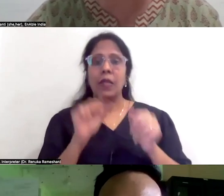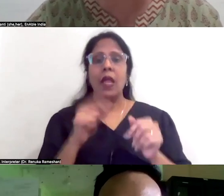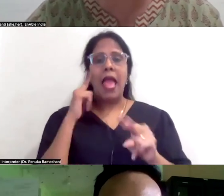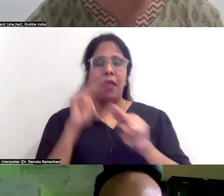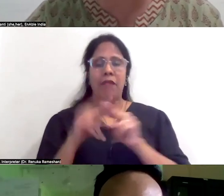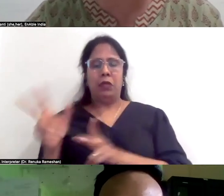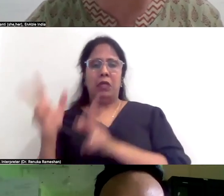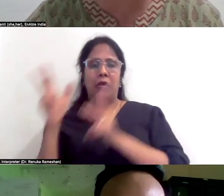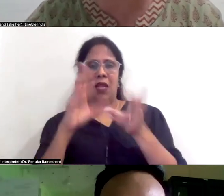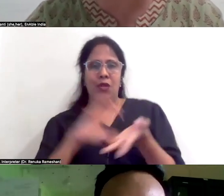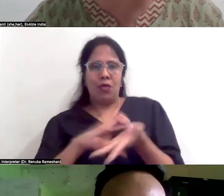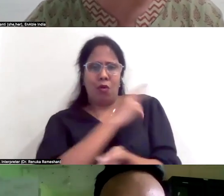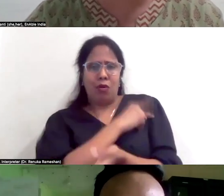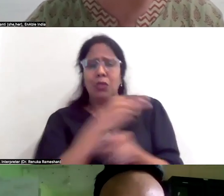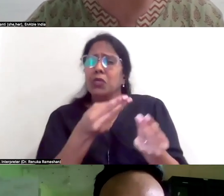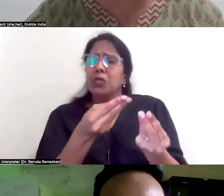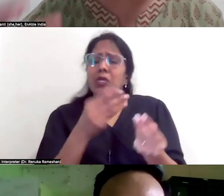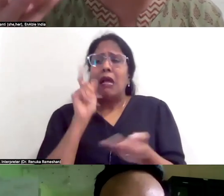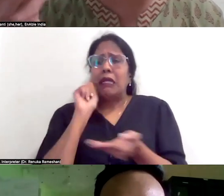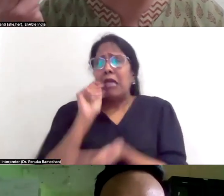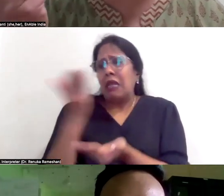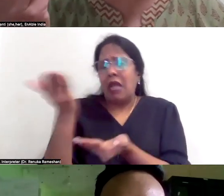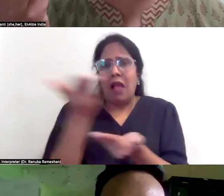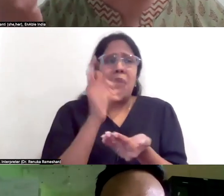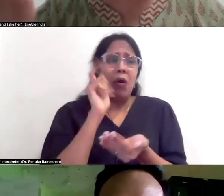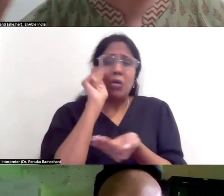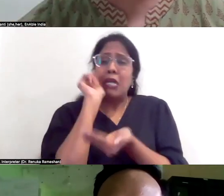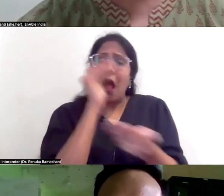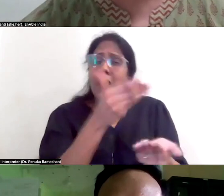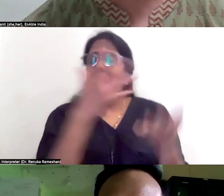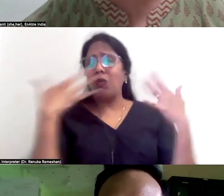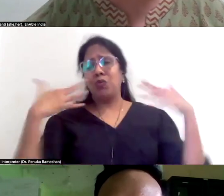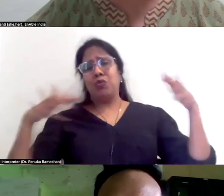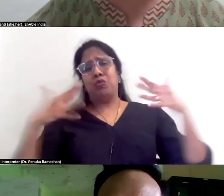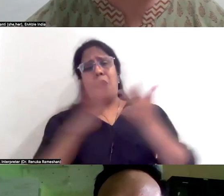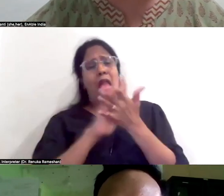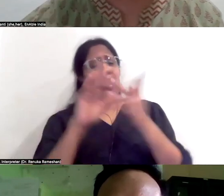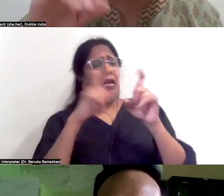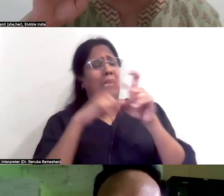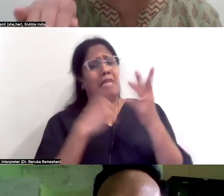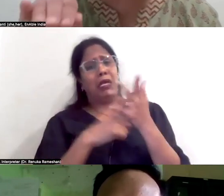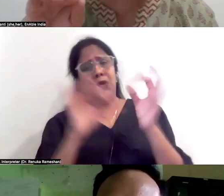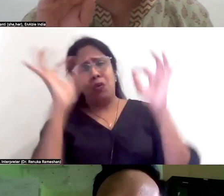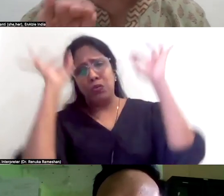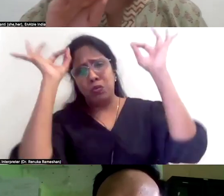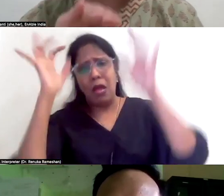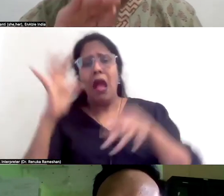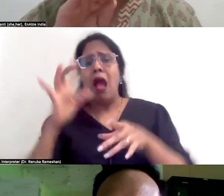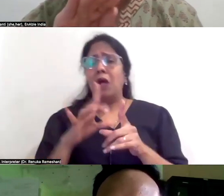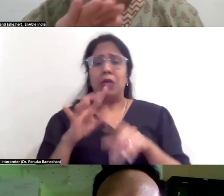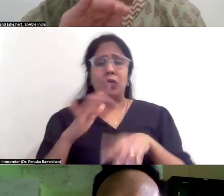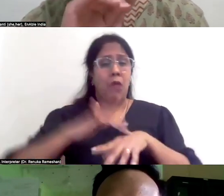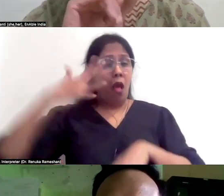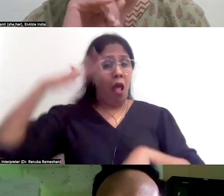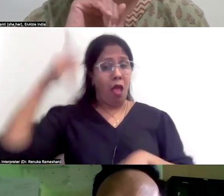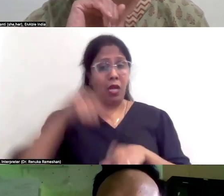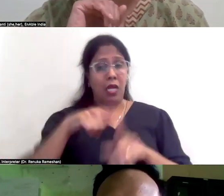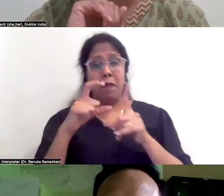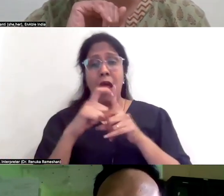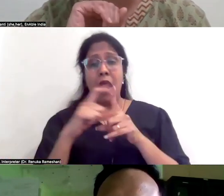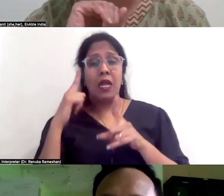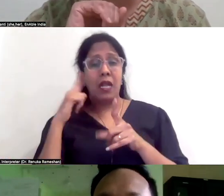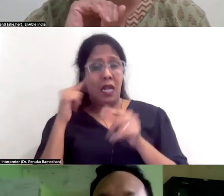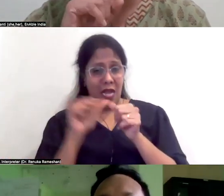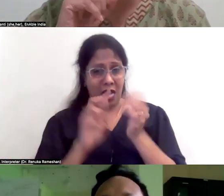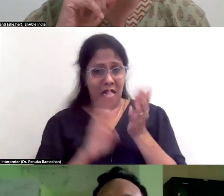don't worry, your son is a hero, he's a diamond among the whatever, blah, blah, would your parents have done all these